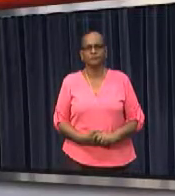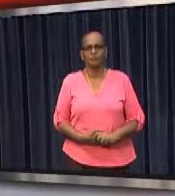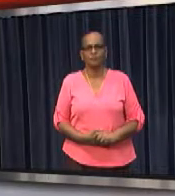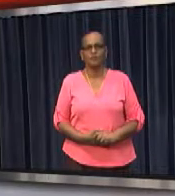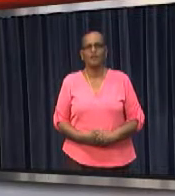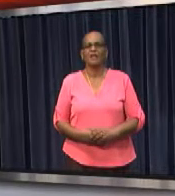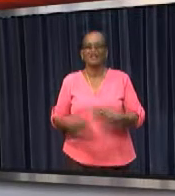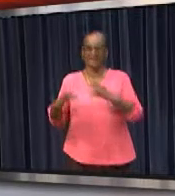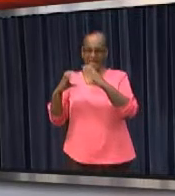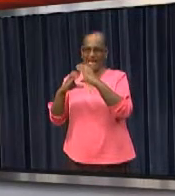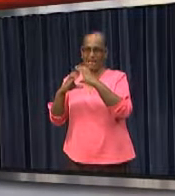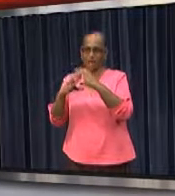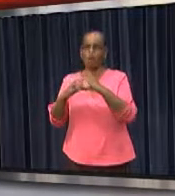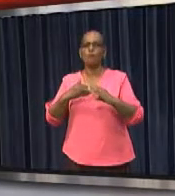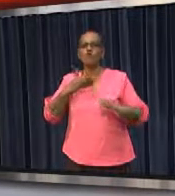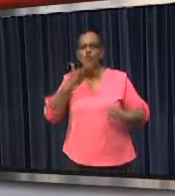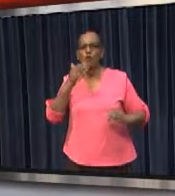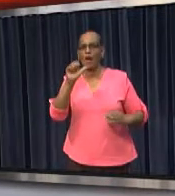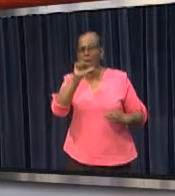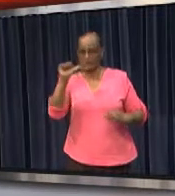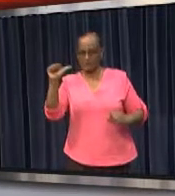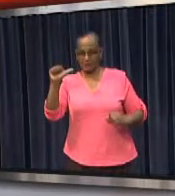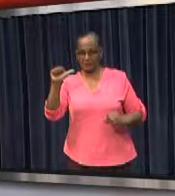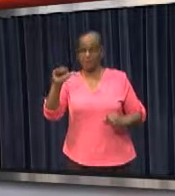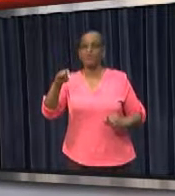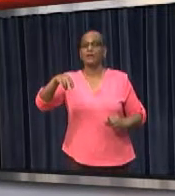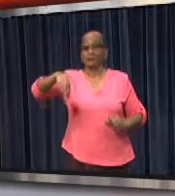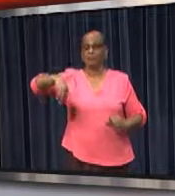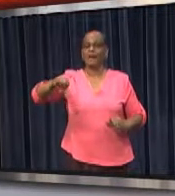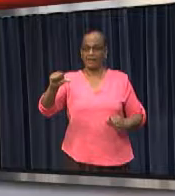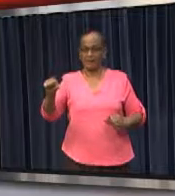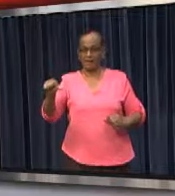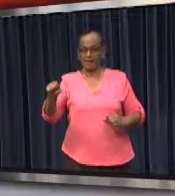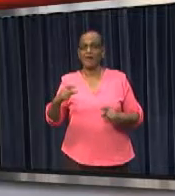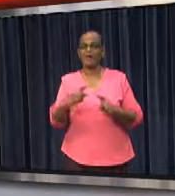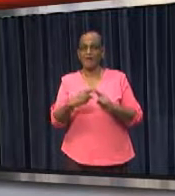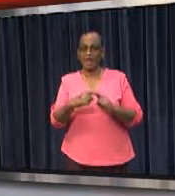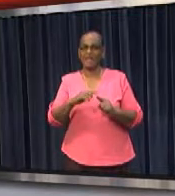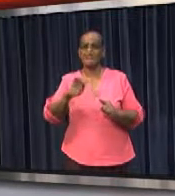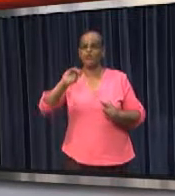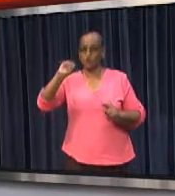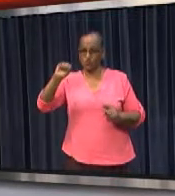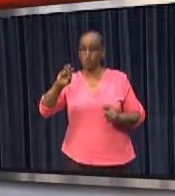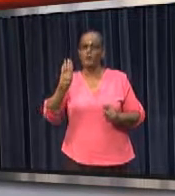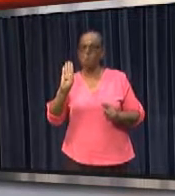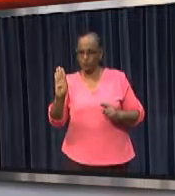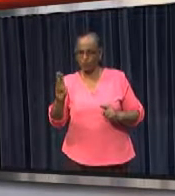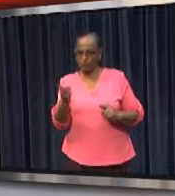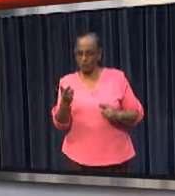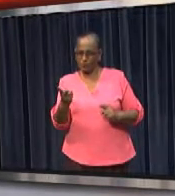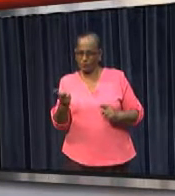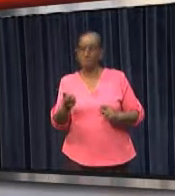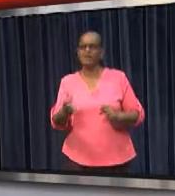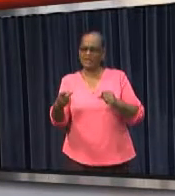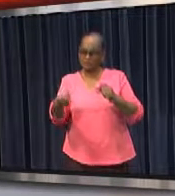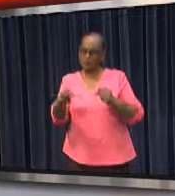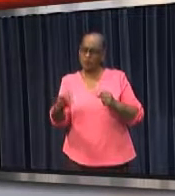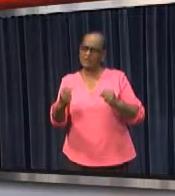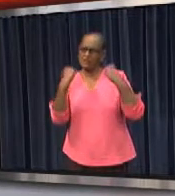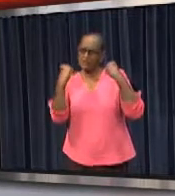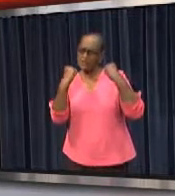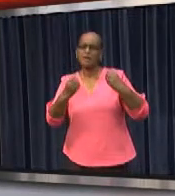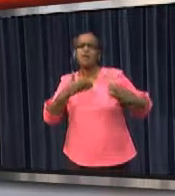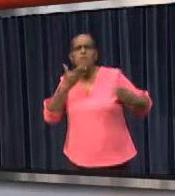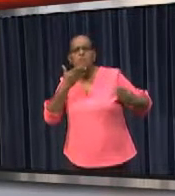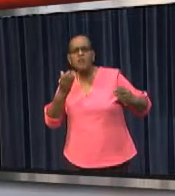The CARICOM youth ambassadors Samaidi Akima and Eugenio Bruce want to create awareness